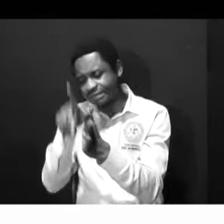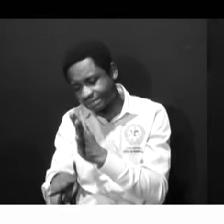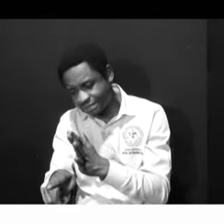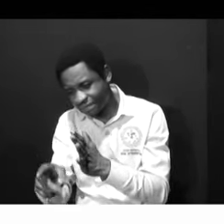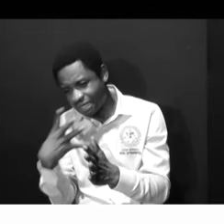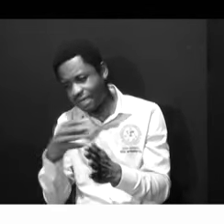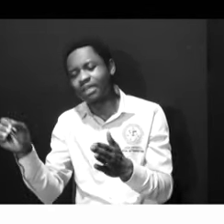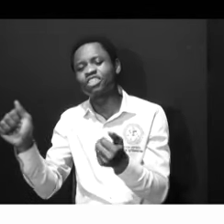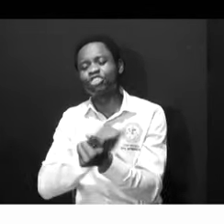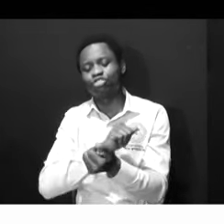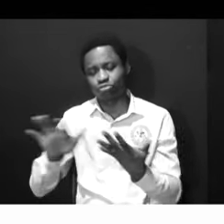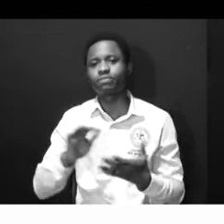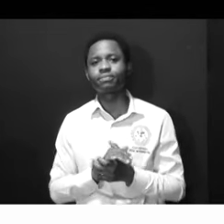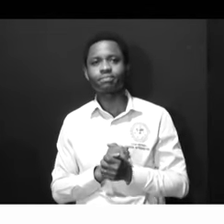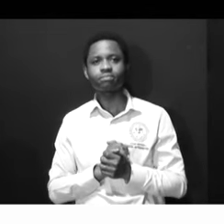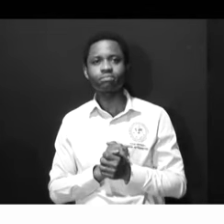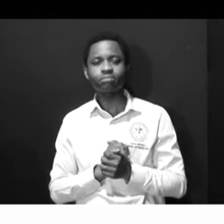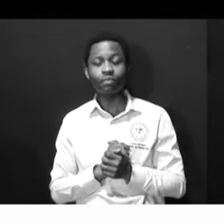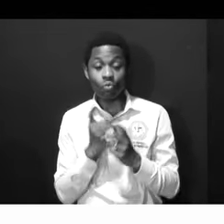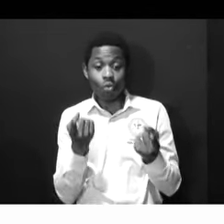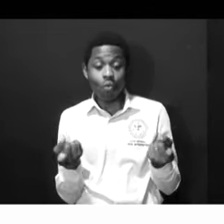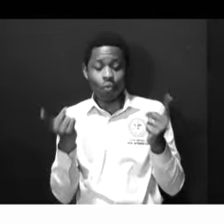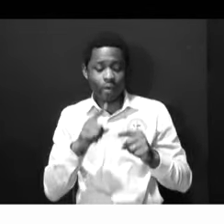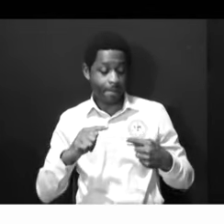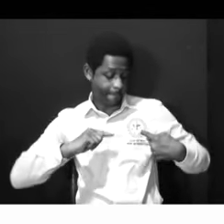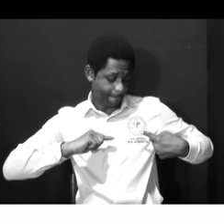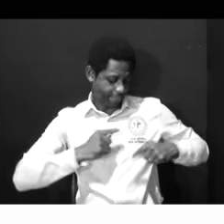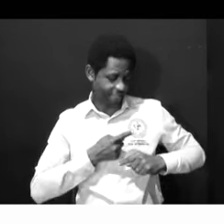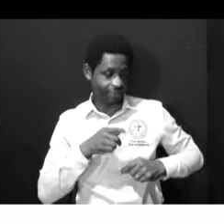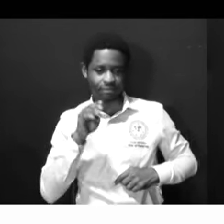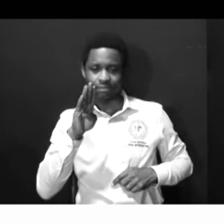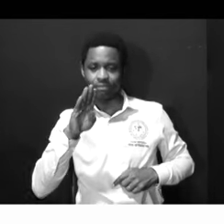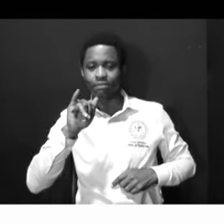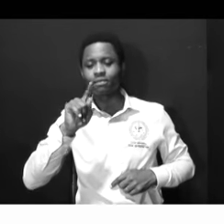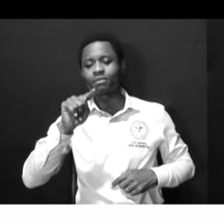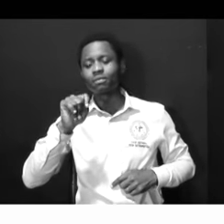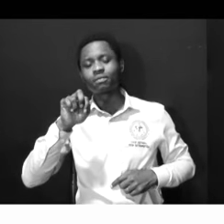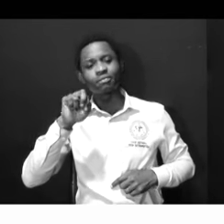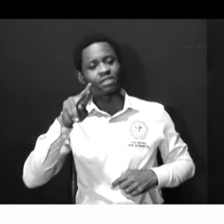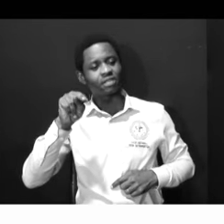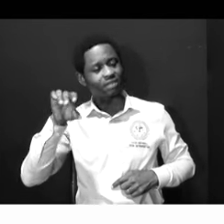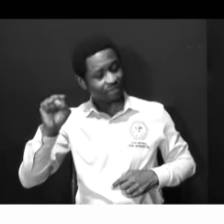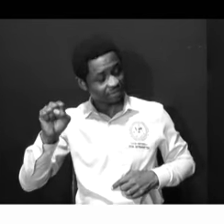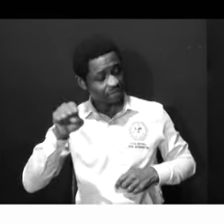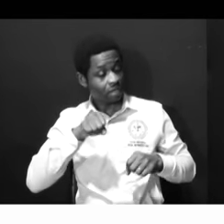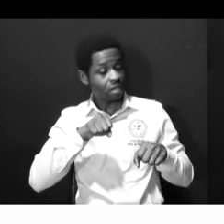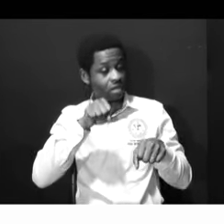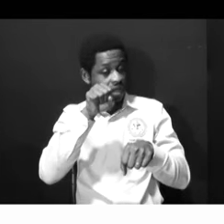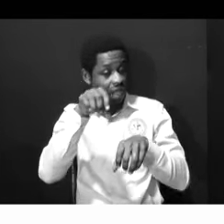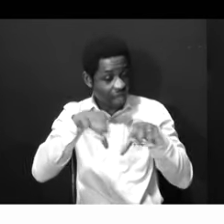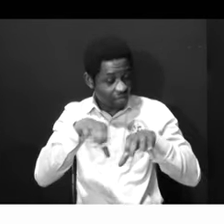destroys. When bitterness is at work, it will steal, it will